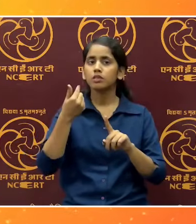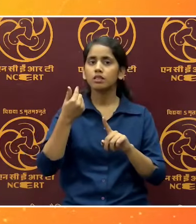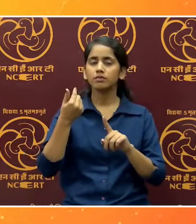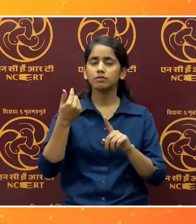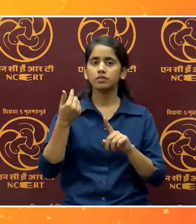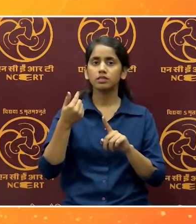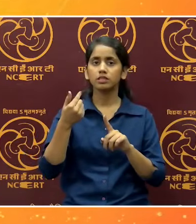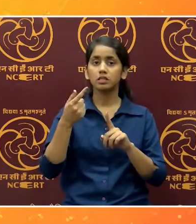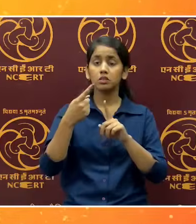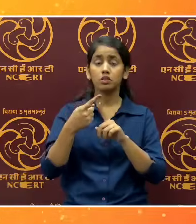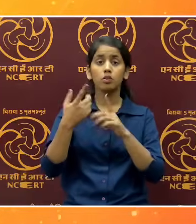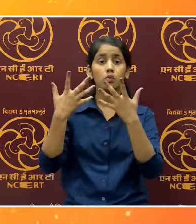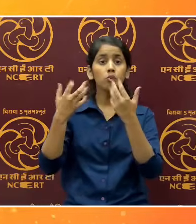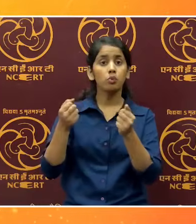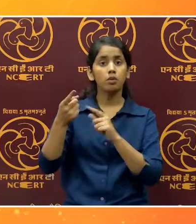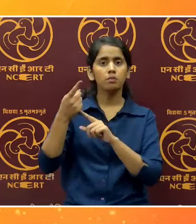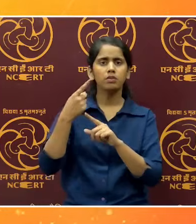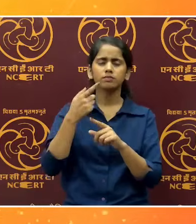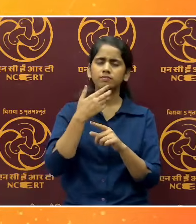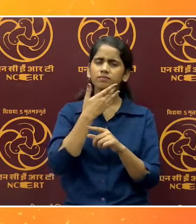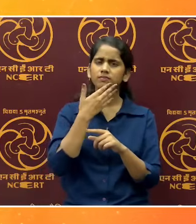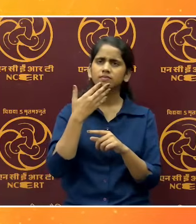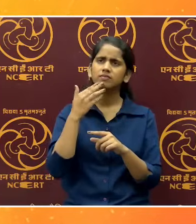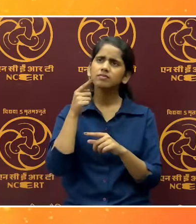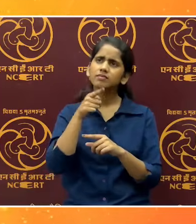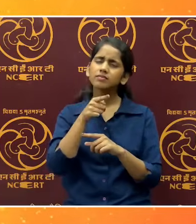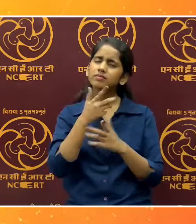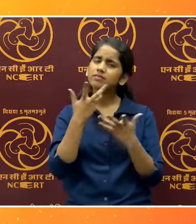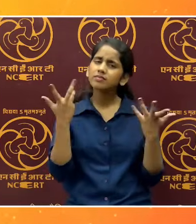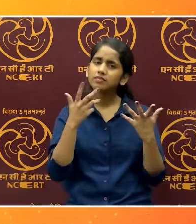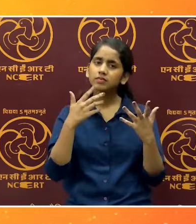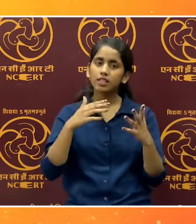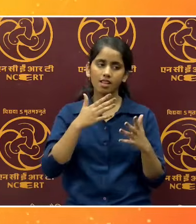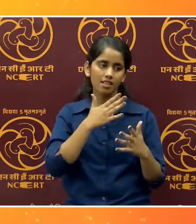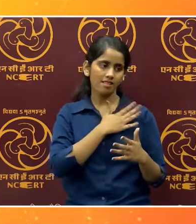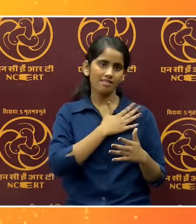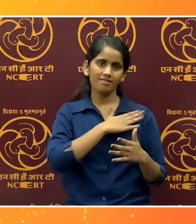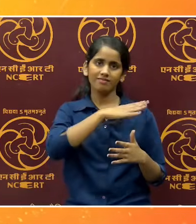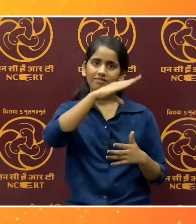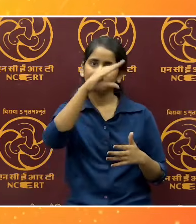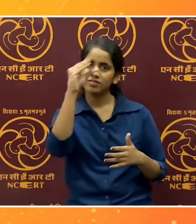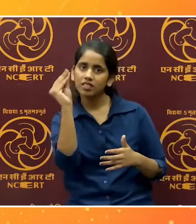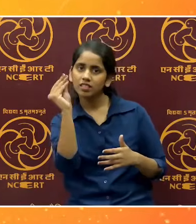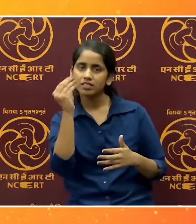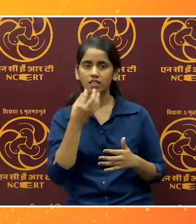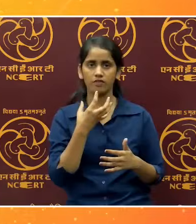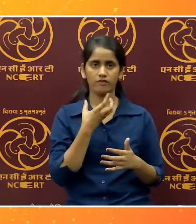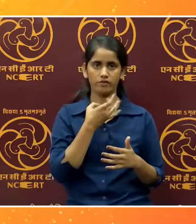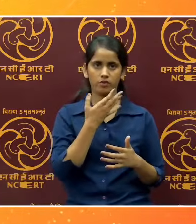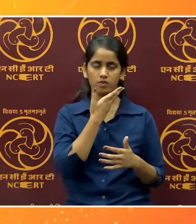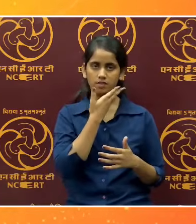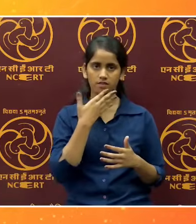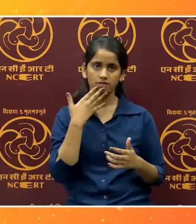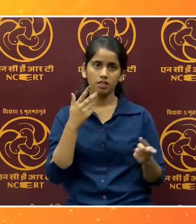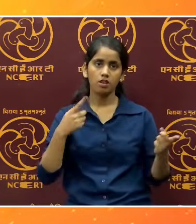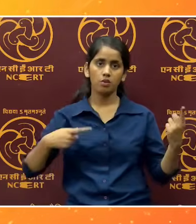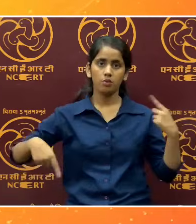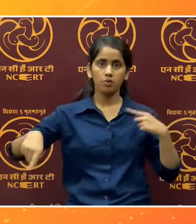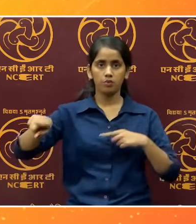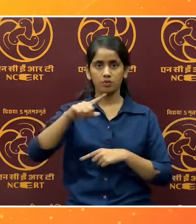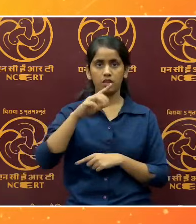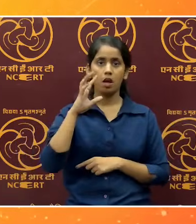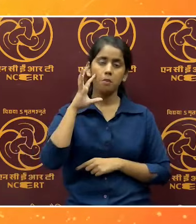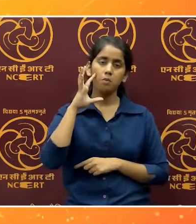they want, or you can also mention that color, this color in the leaves or this color in the frog. So, this instructions could